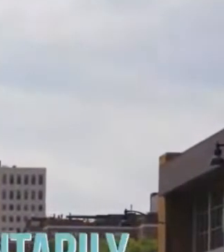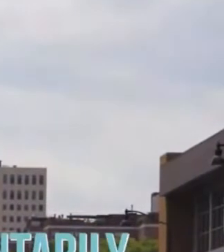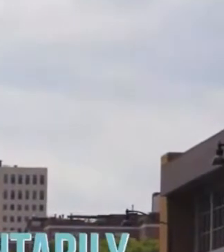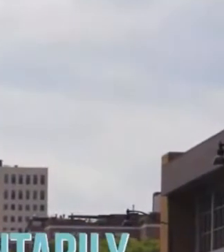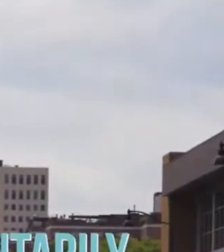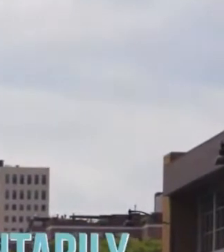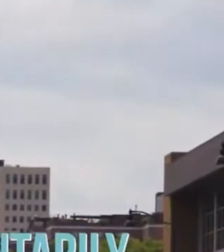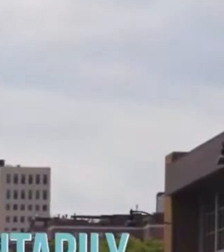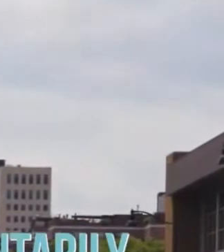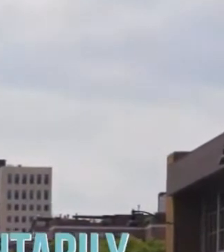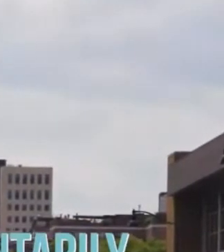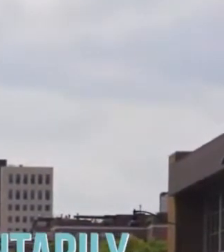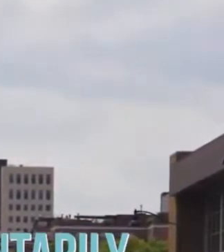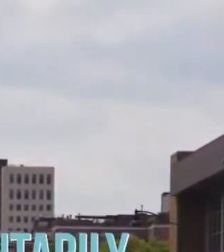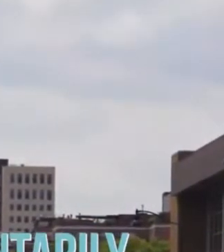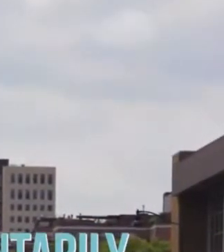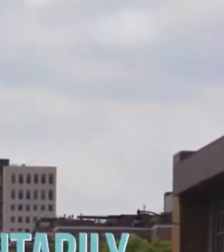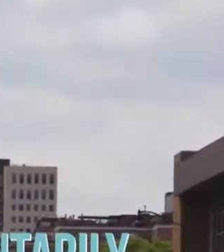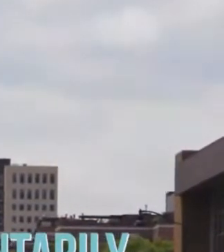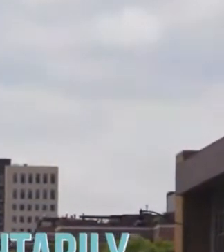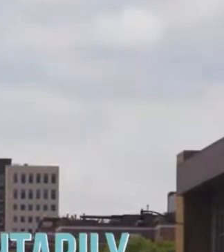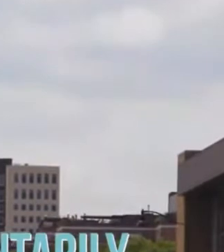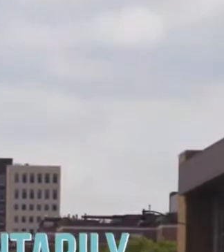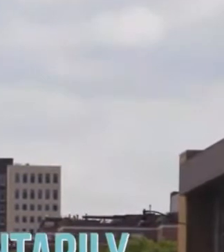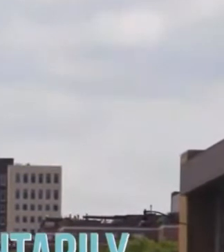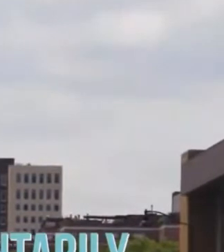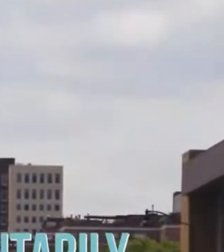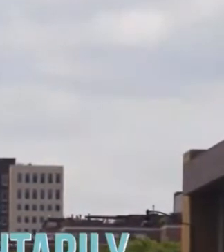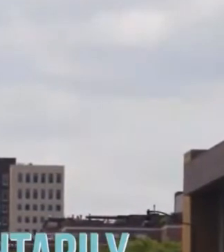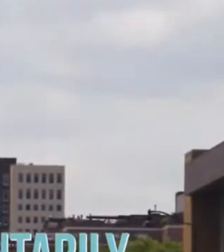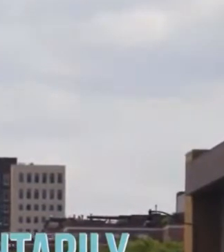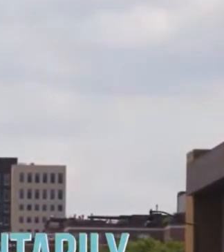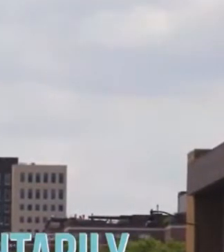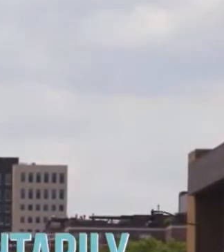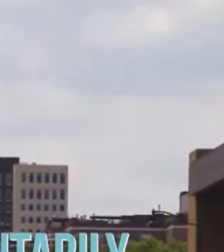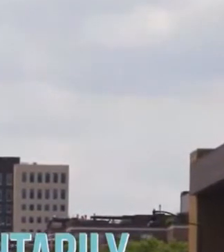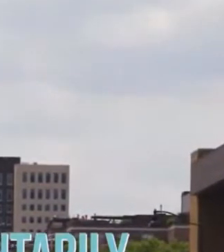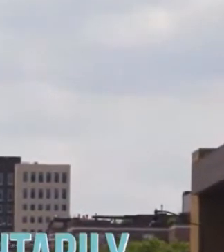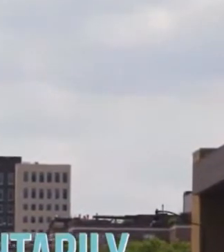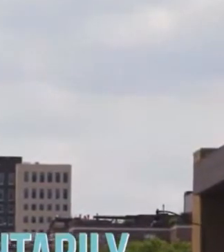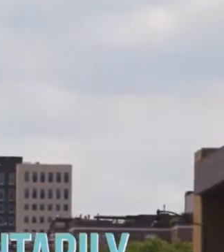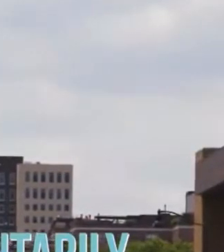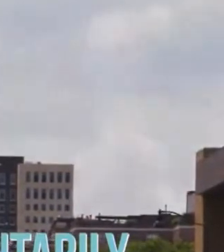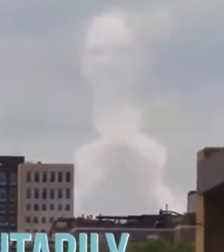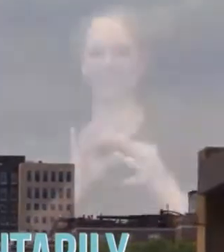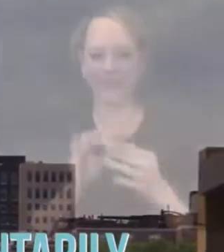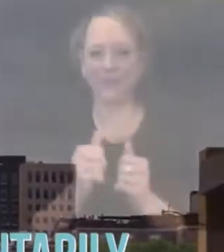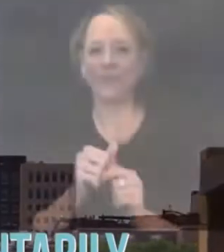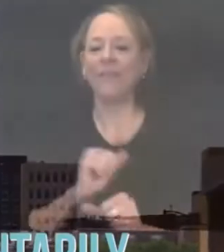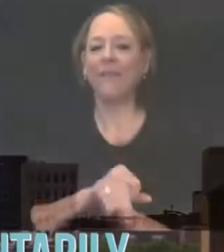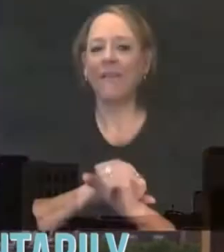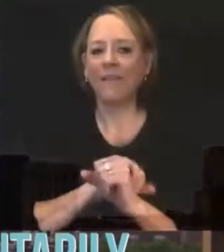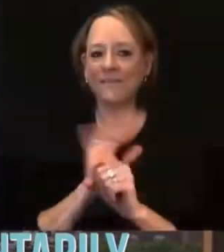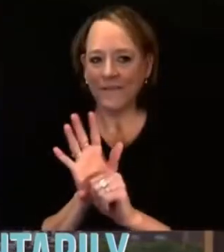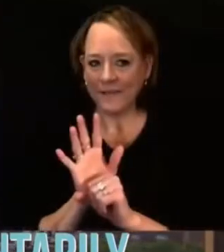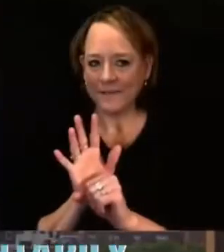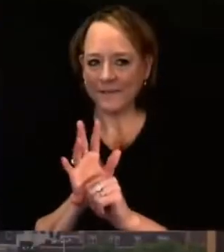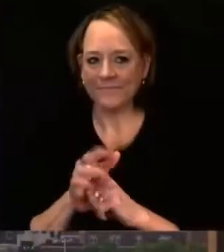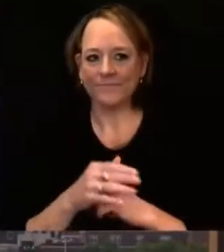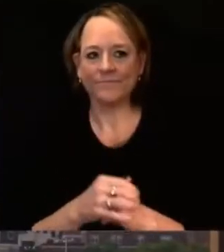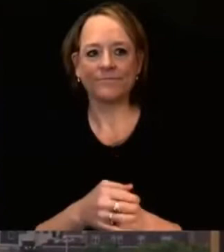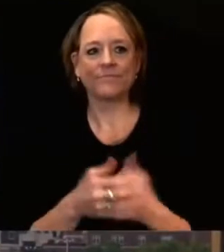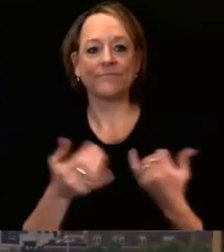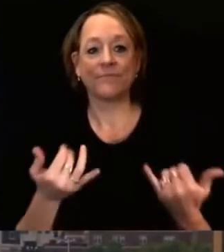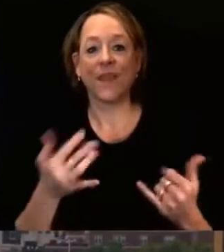Good afternoon, and thank you for joining us for today's briefing on the COVID-19 response. This briefing is being aired live on YouTube. Joining us